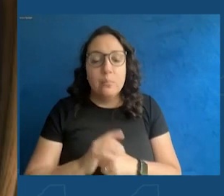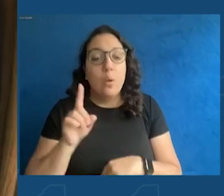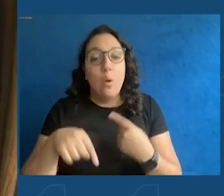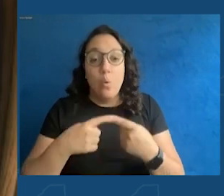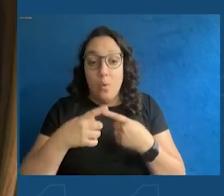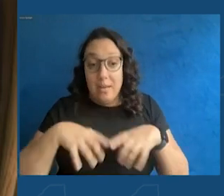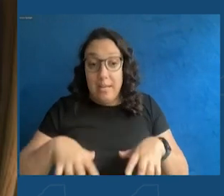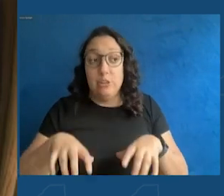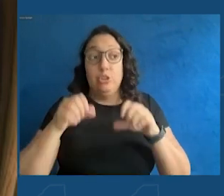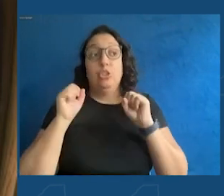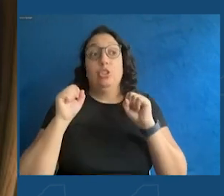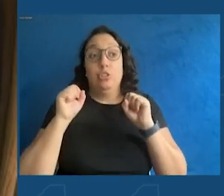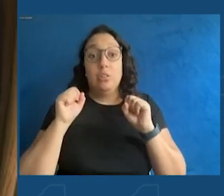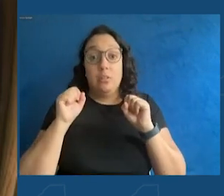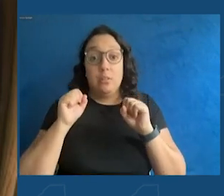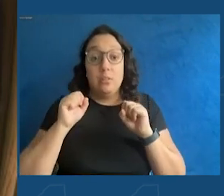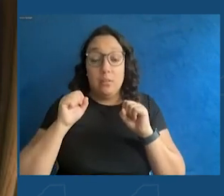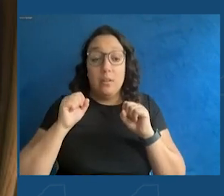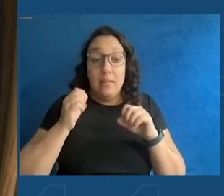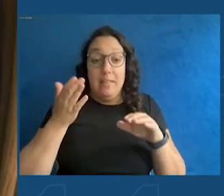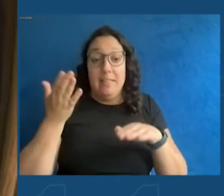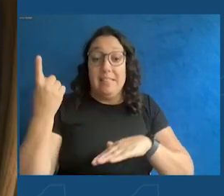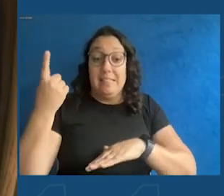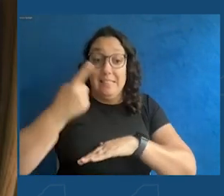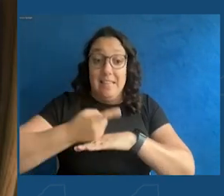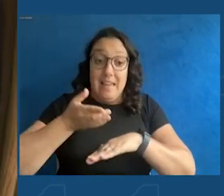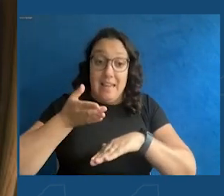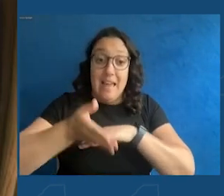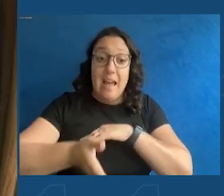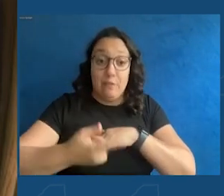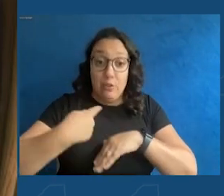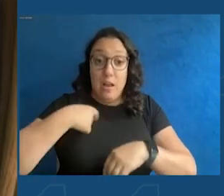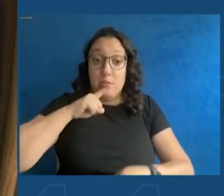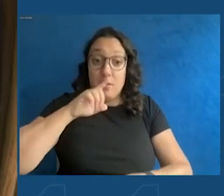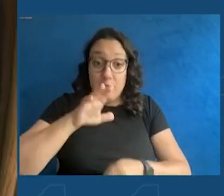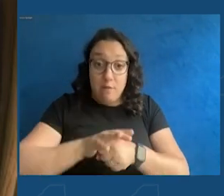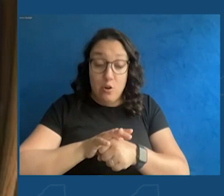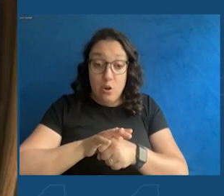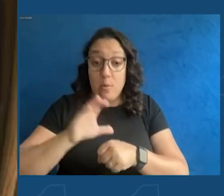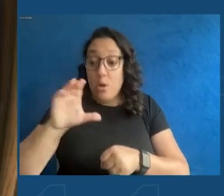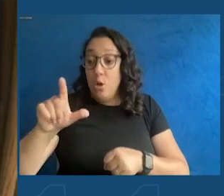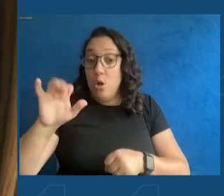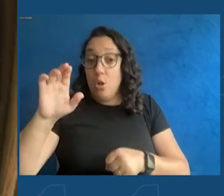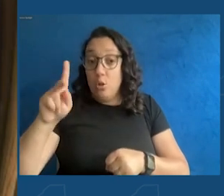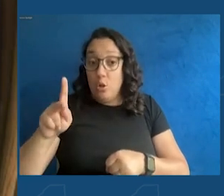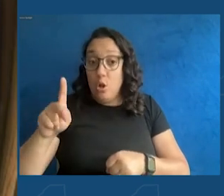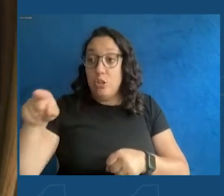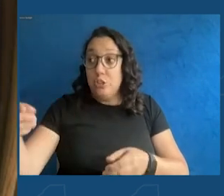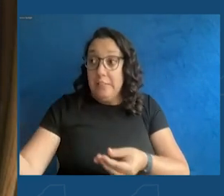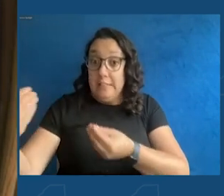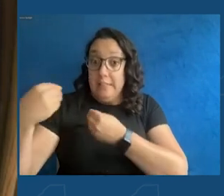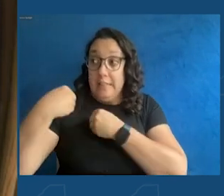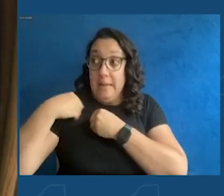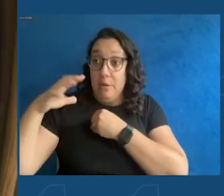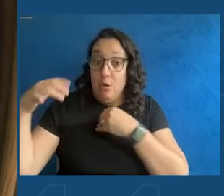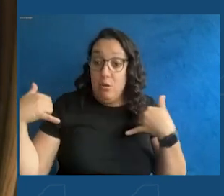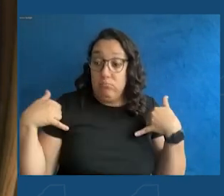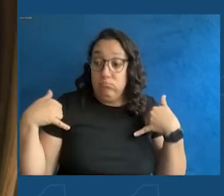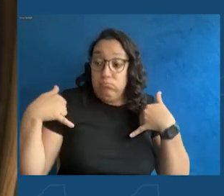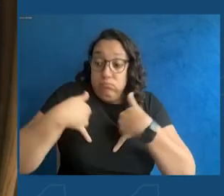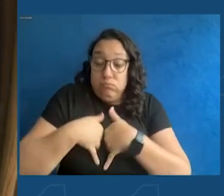day after I was confirmed, the clerk of the court offered me Judge Kaye's robe to wear, which I have on